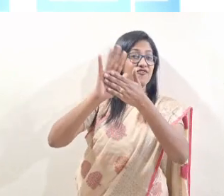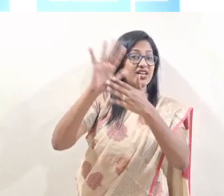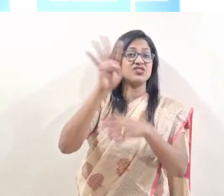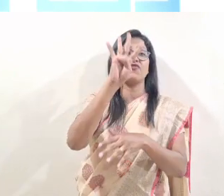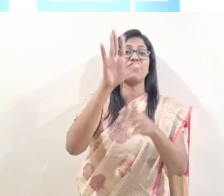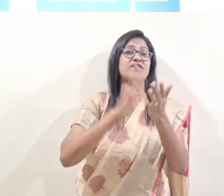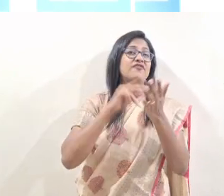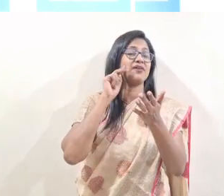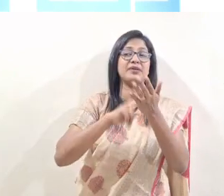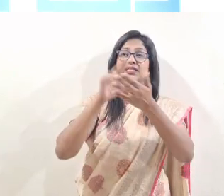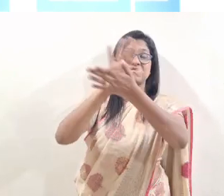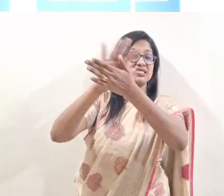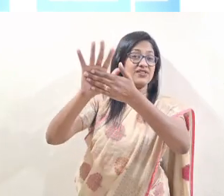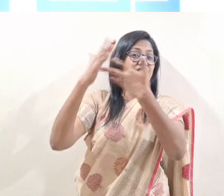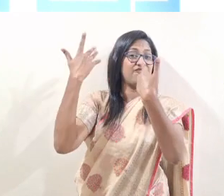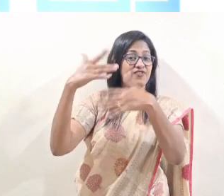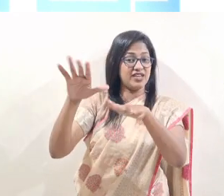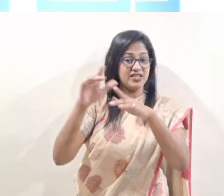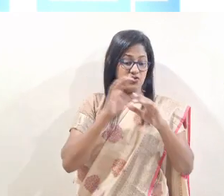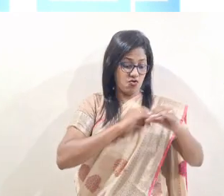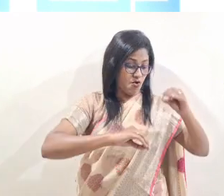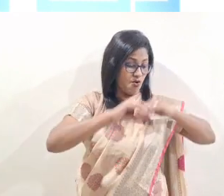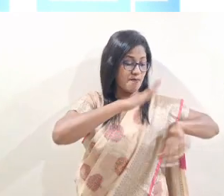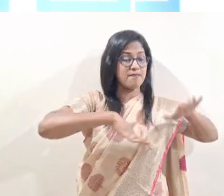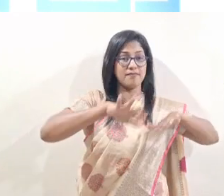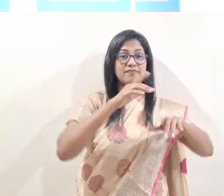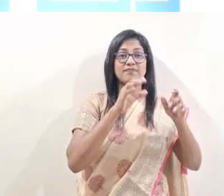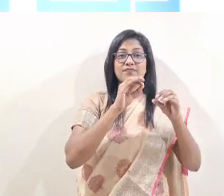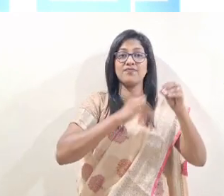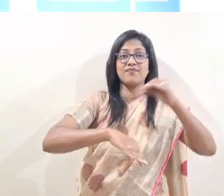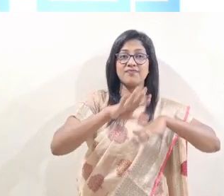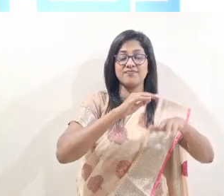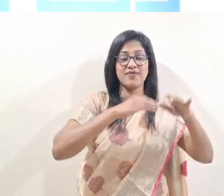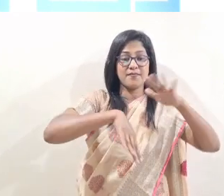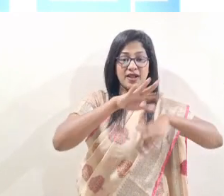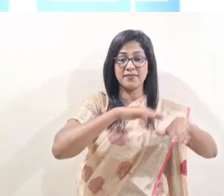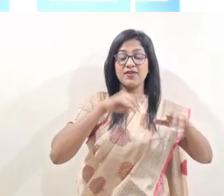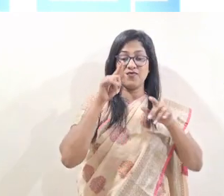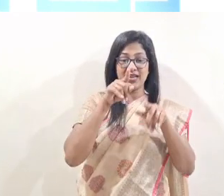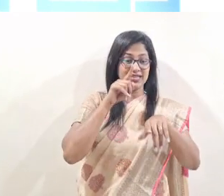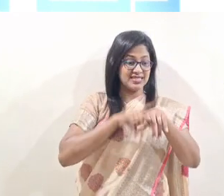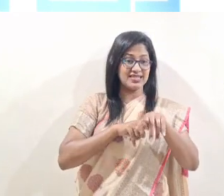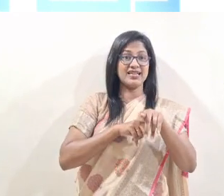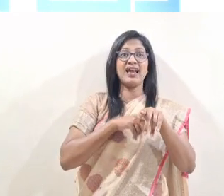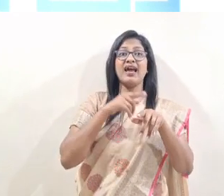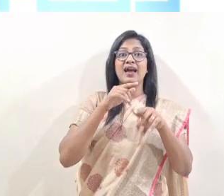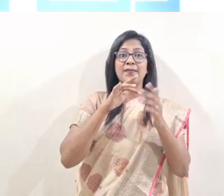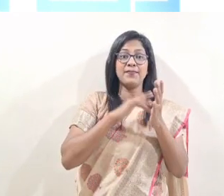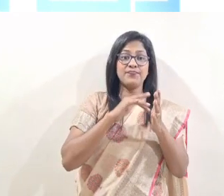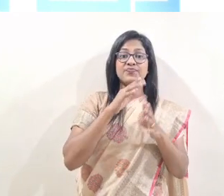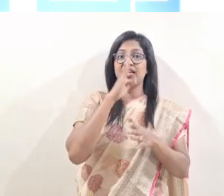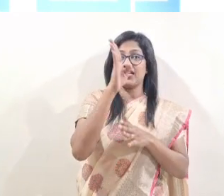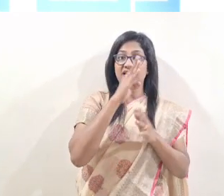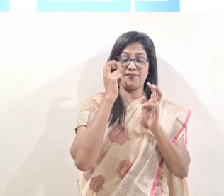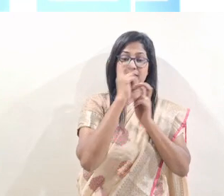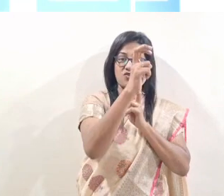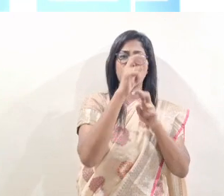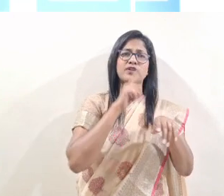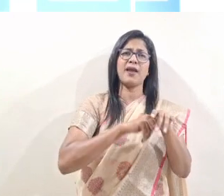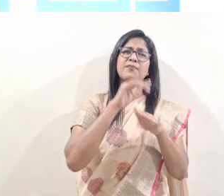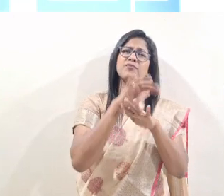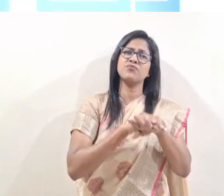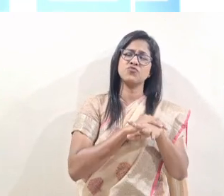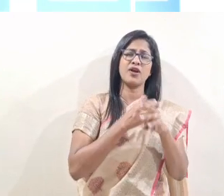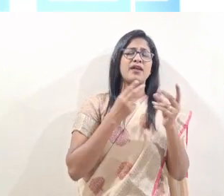and our operations department, they also came up with a very good plan because they started running trains at a very slow pace and